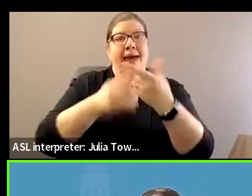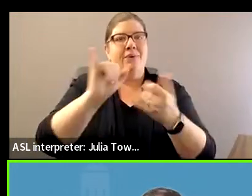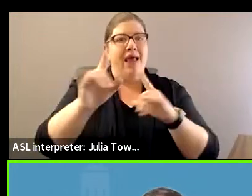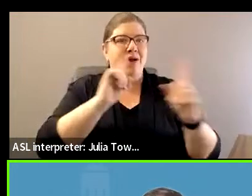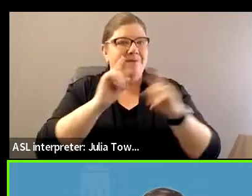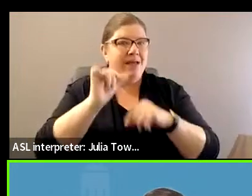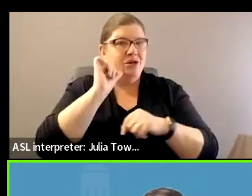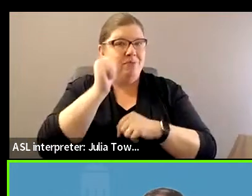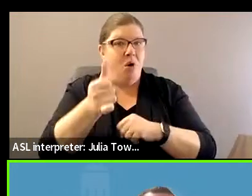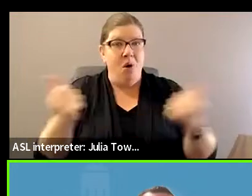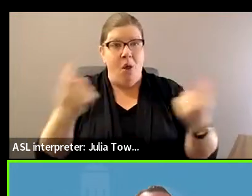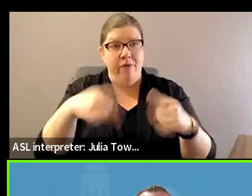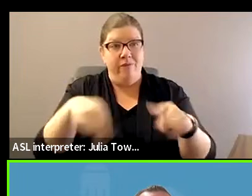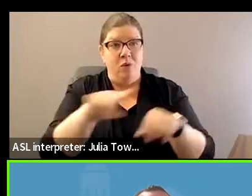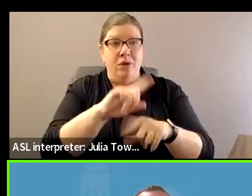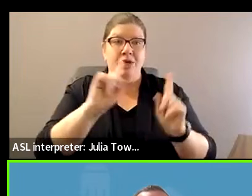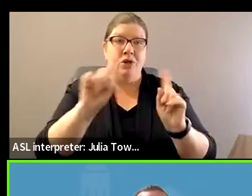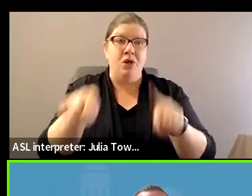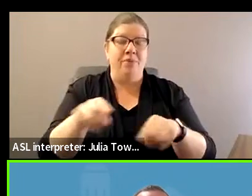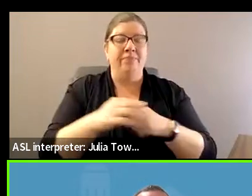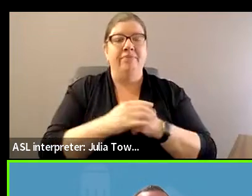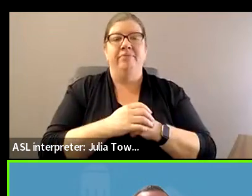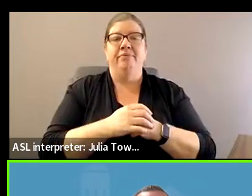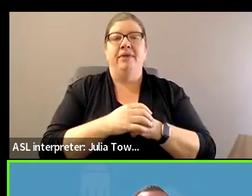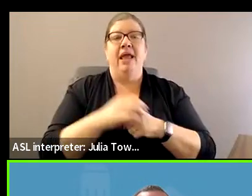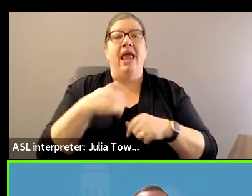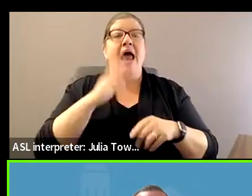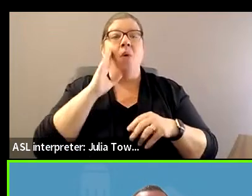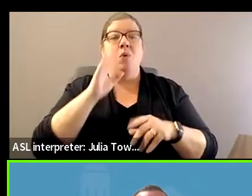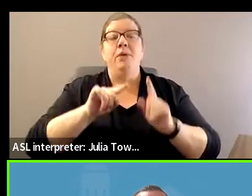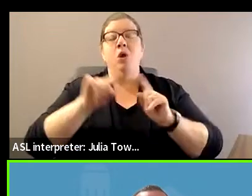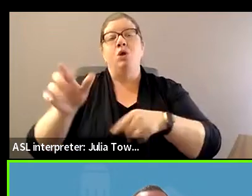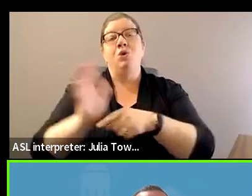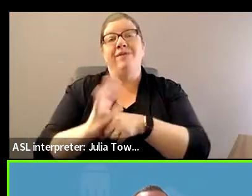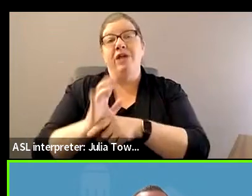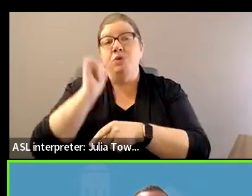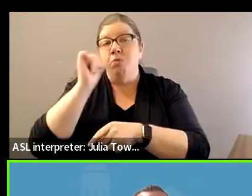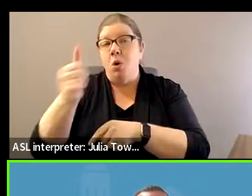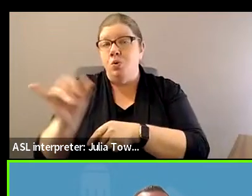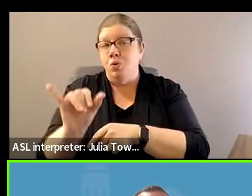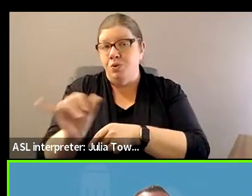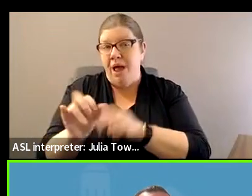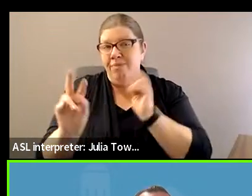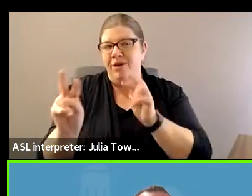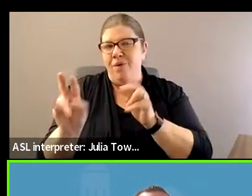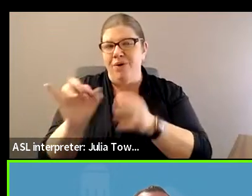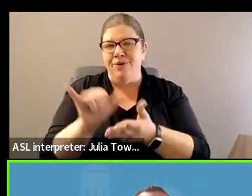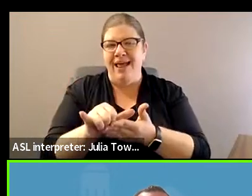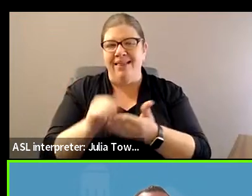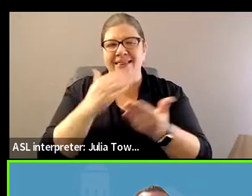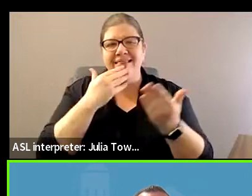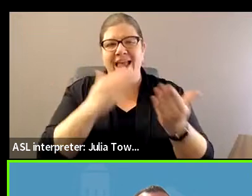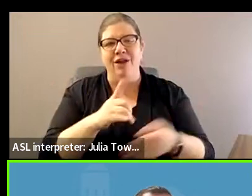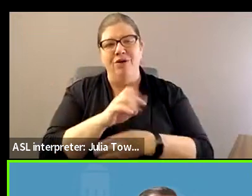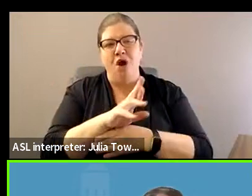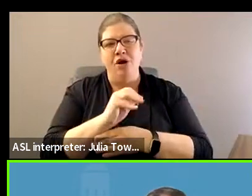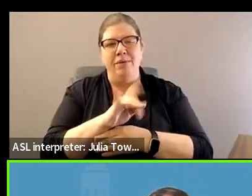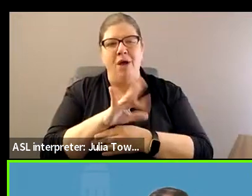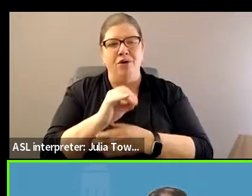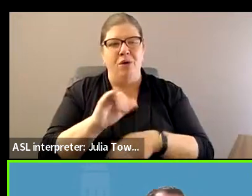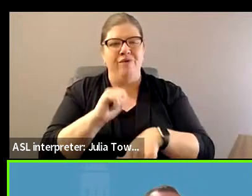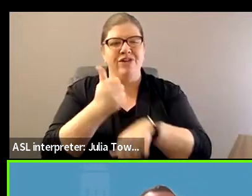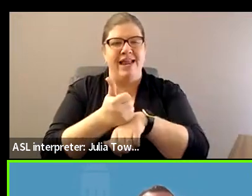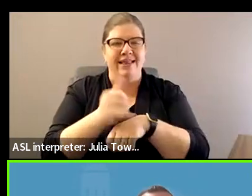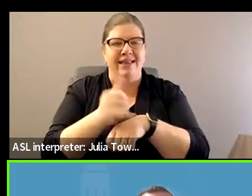hope you all get to go. And I will also be at the film tomorrow. So looking forward to that. Thank you, Dr. Maldonado, for setting that